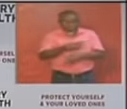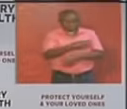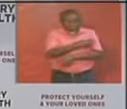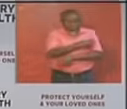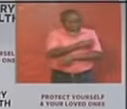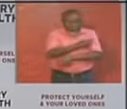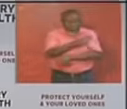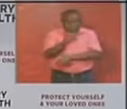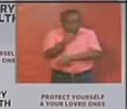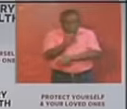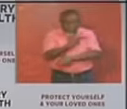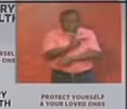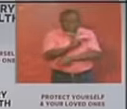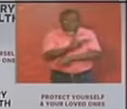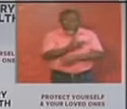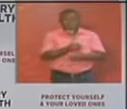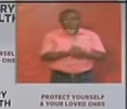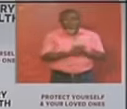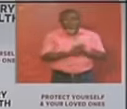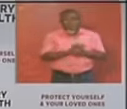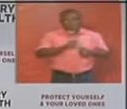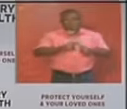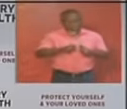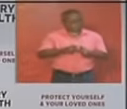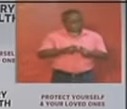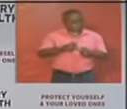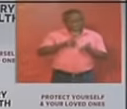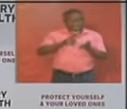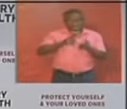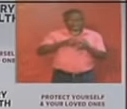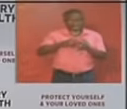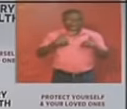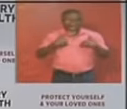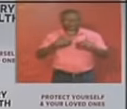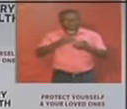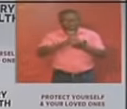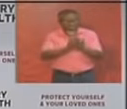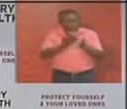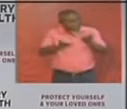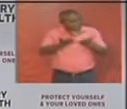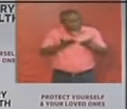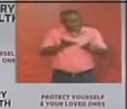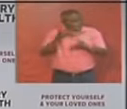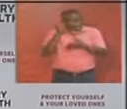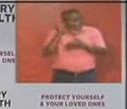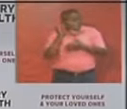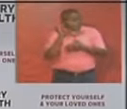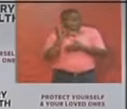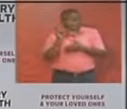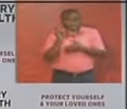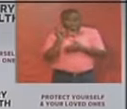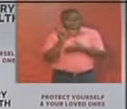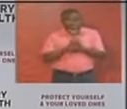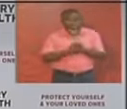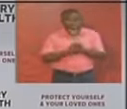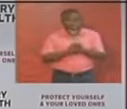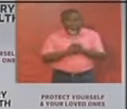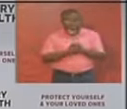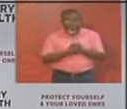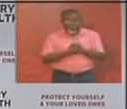therapeutic, and in a number of cases, they can be adverse. The majority of the time, side effects are